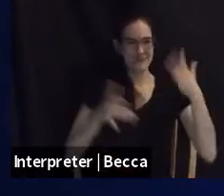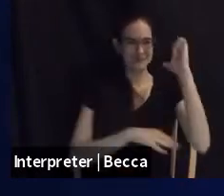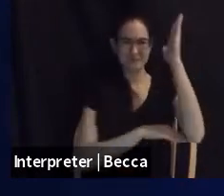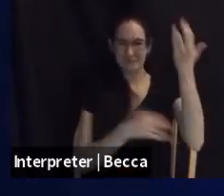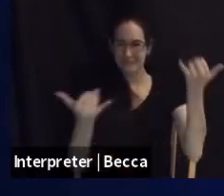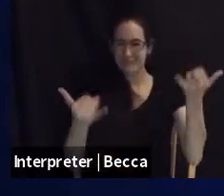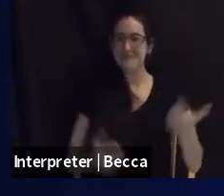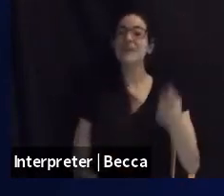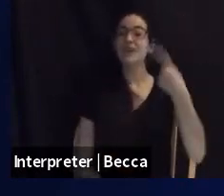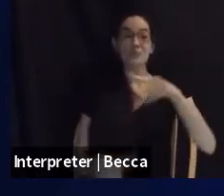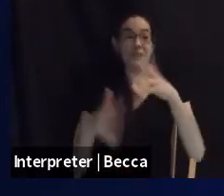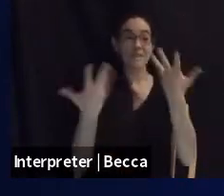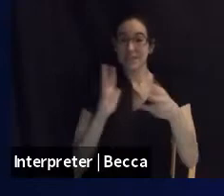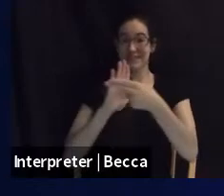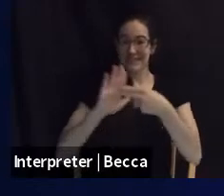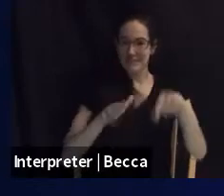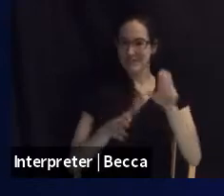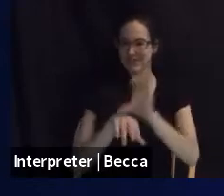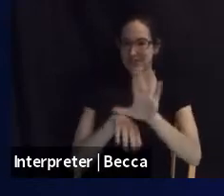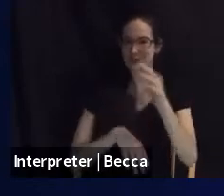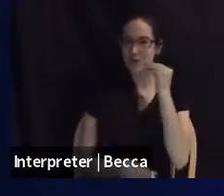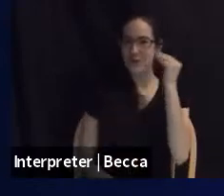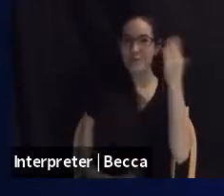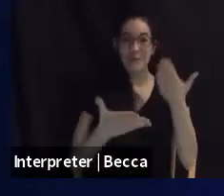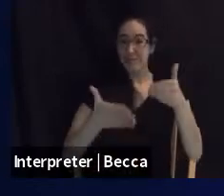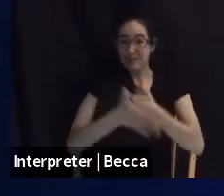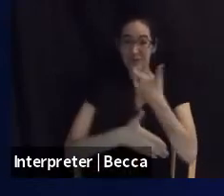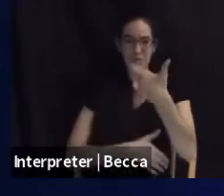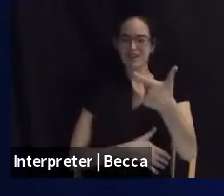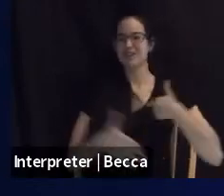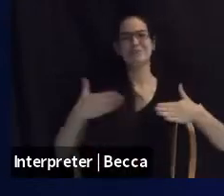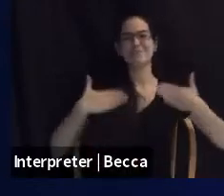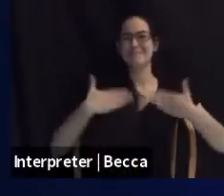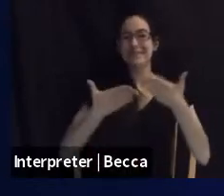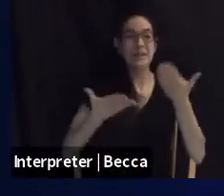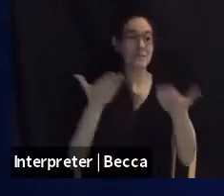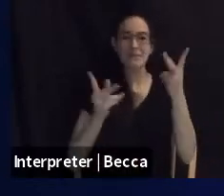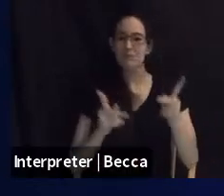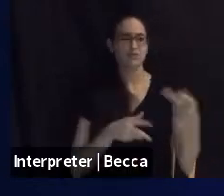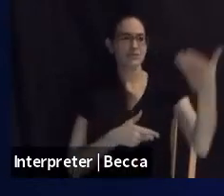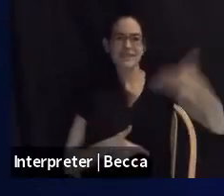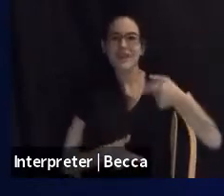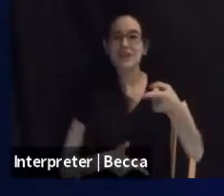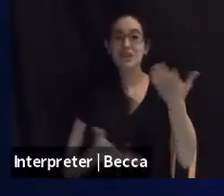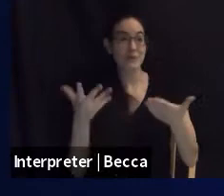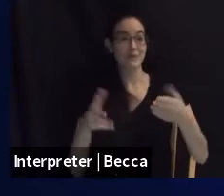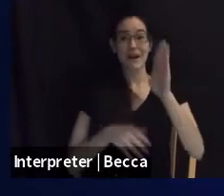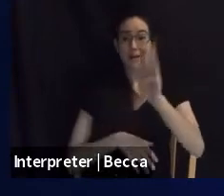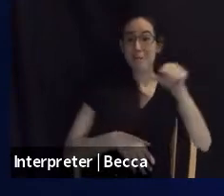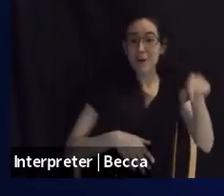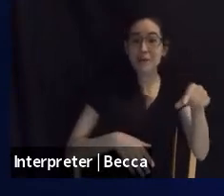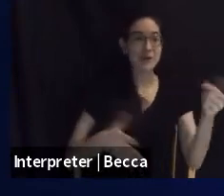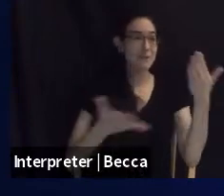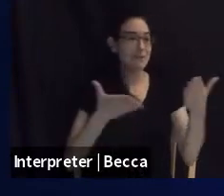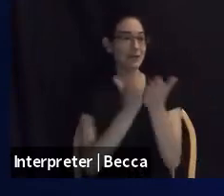and a lot of you, you've never been to Gateway, but we're so glad that you've joined us. Maybe somebody invited you. Maybe you're at a barbecue. Maybe you're on somebody's boat. Who